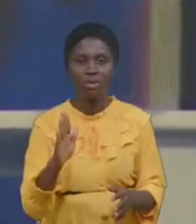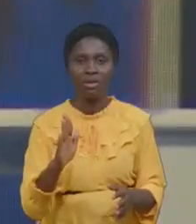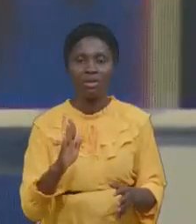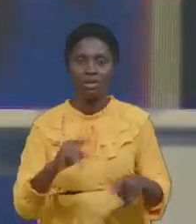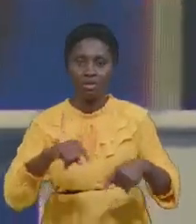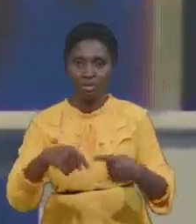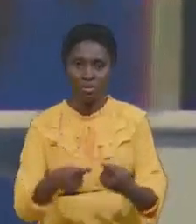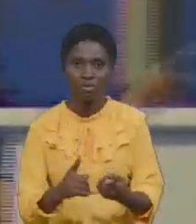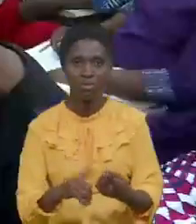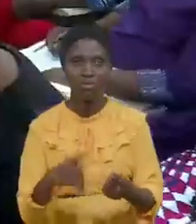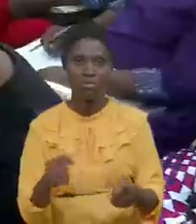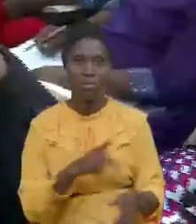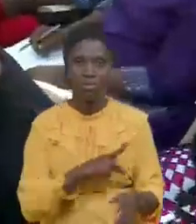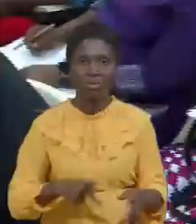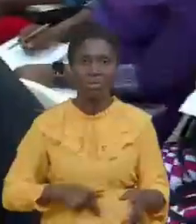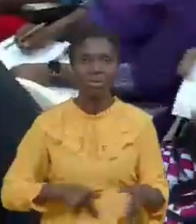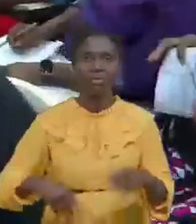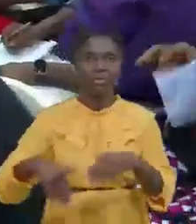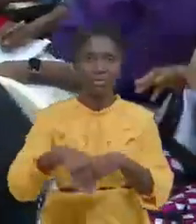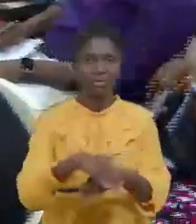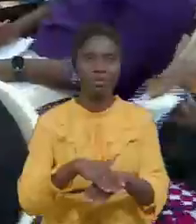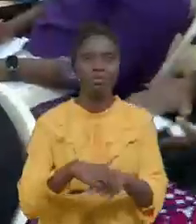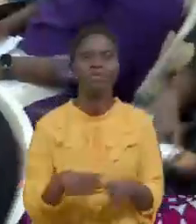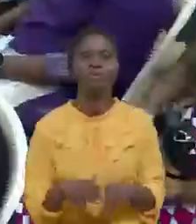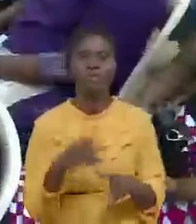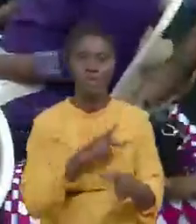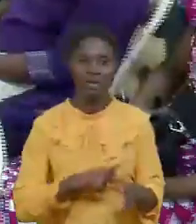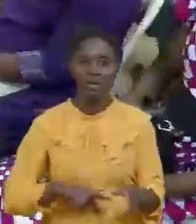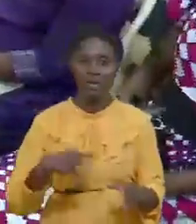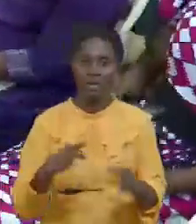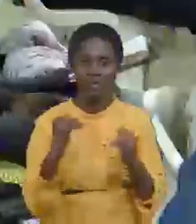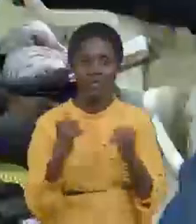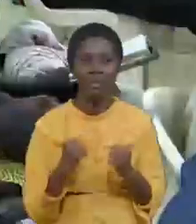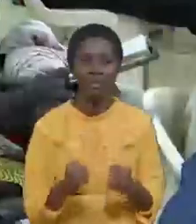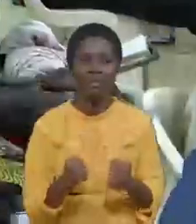kingdom. The king, the kingdom of power.